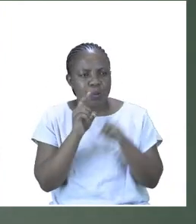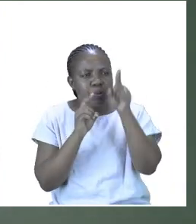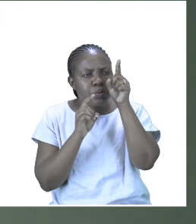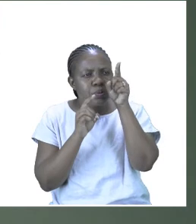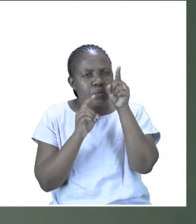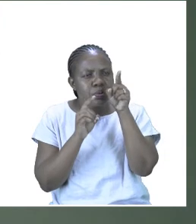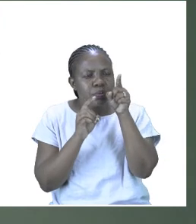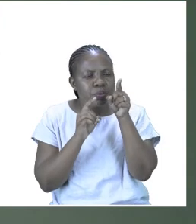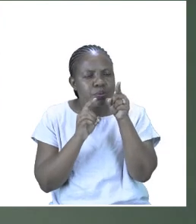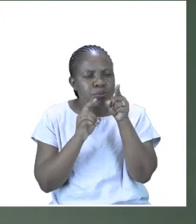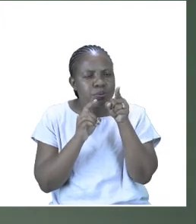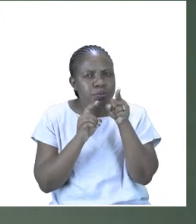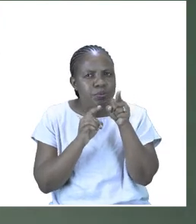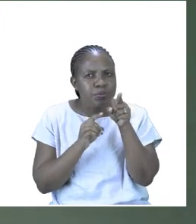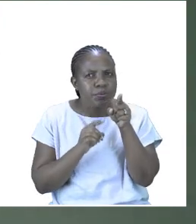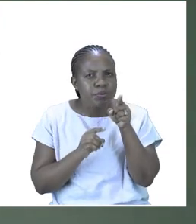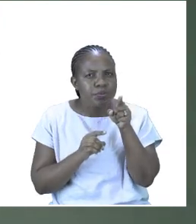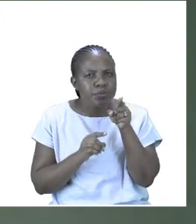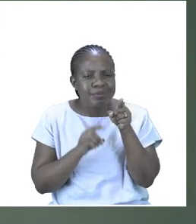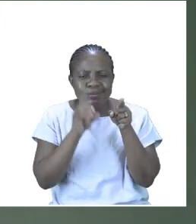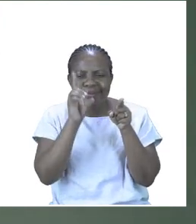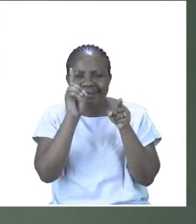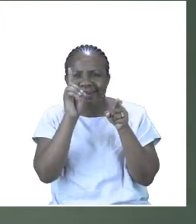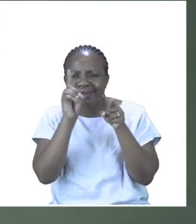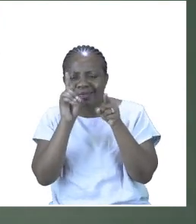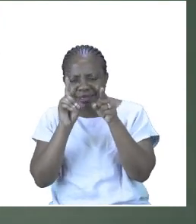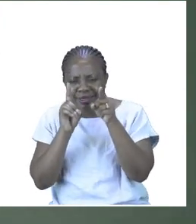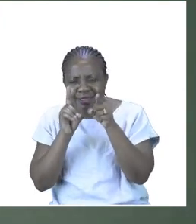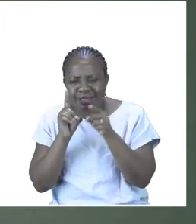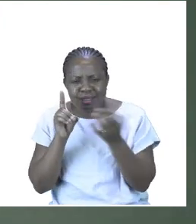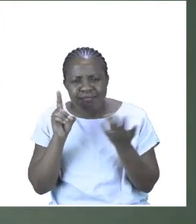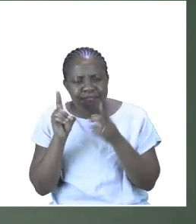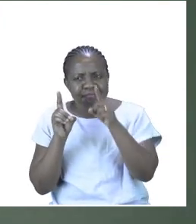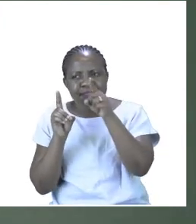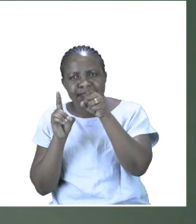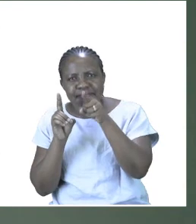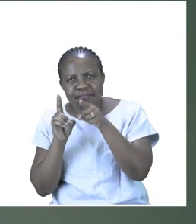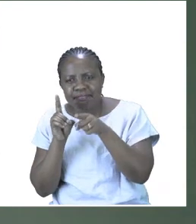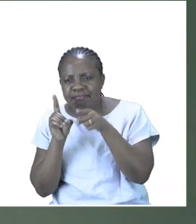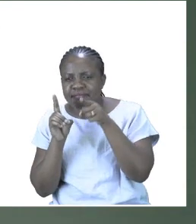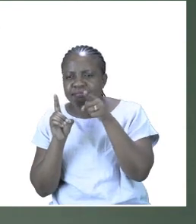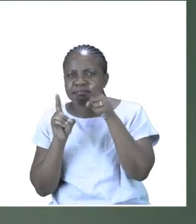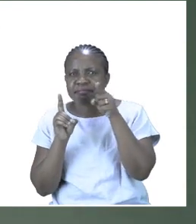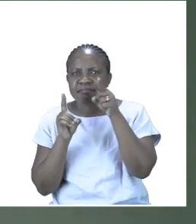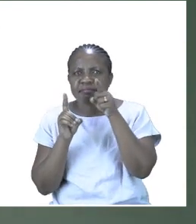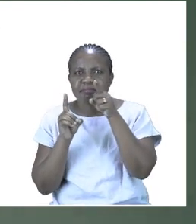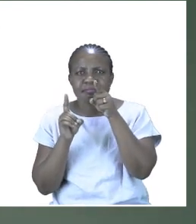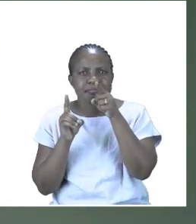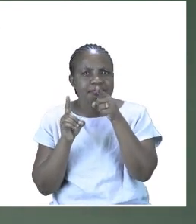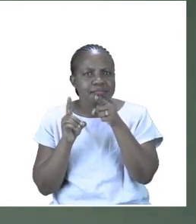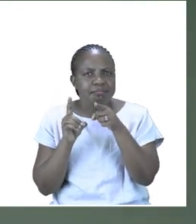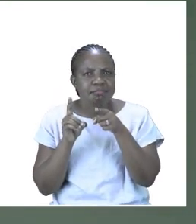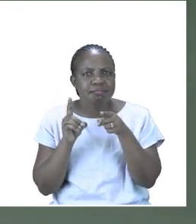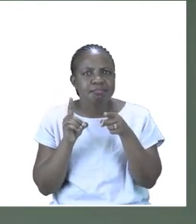your finger for a D. D, D, D, D, D, D, D, D, D, D, D,